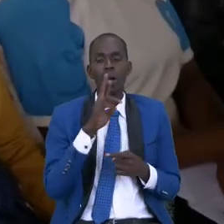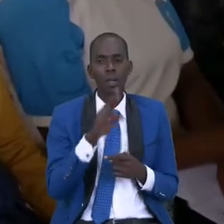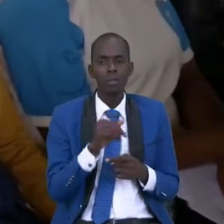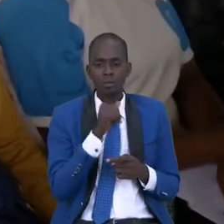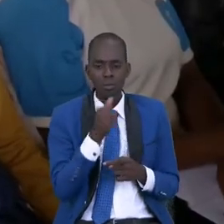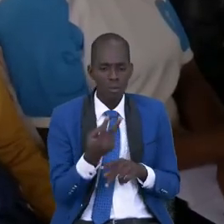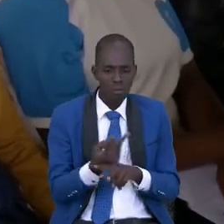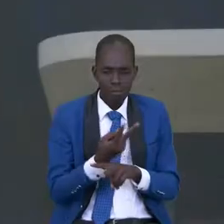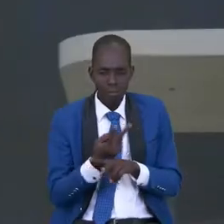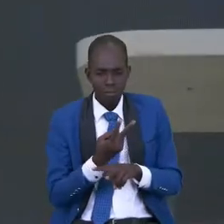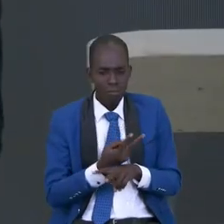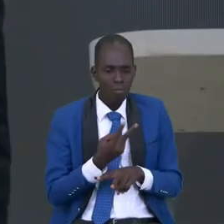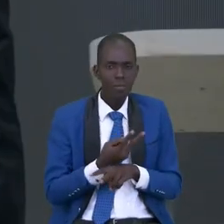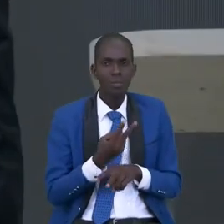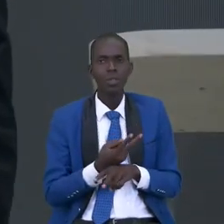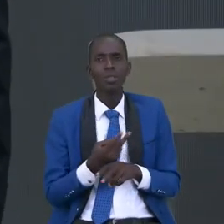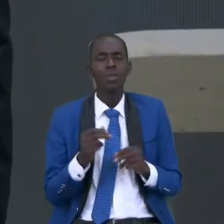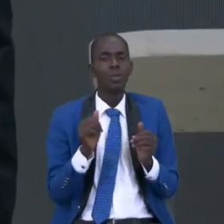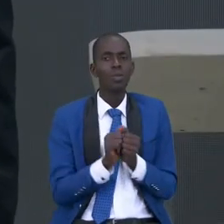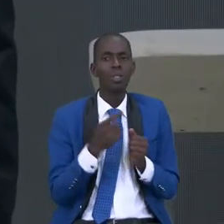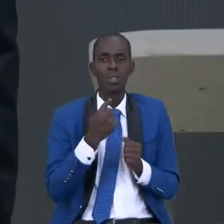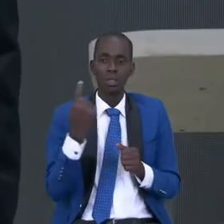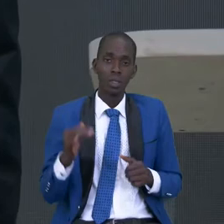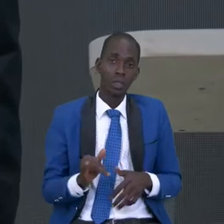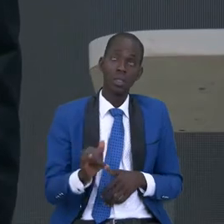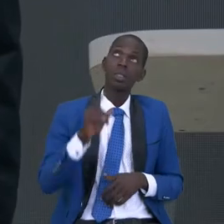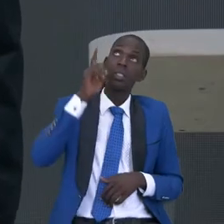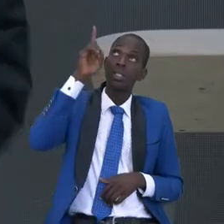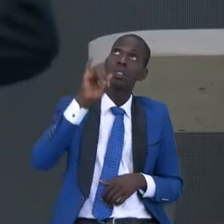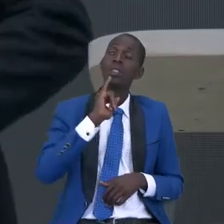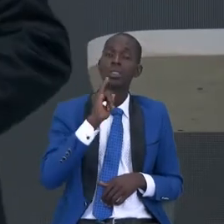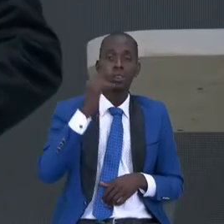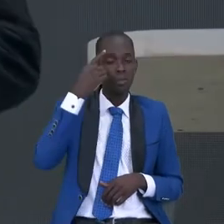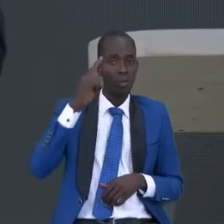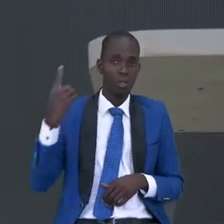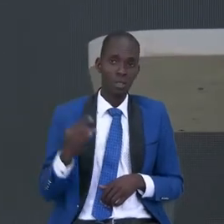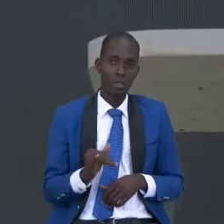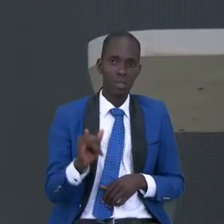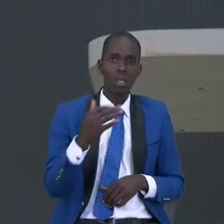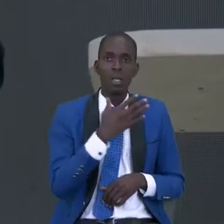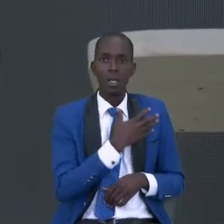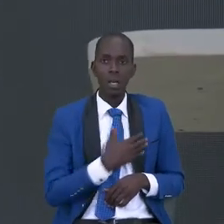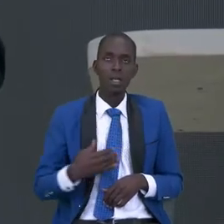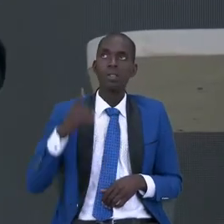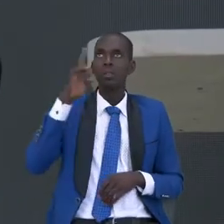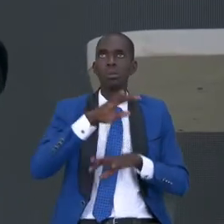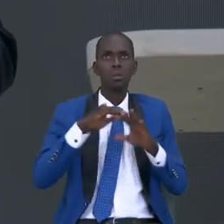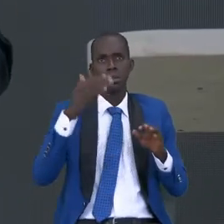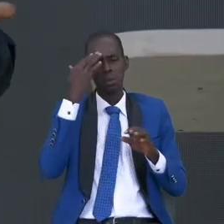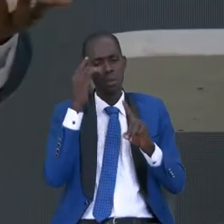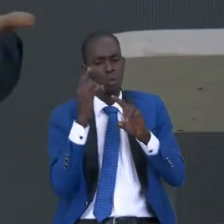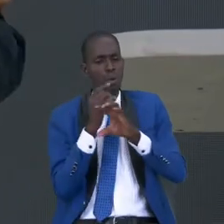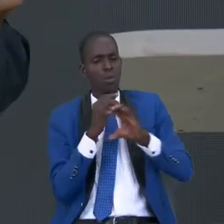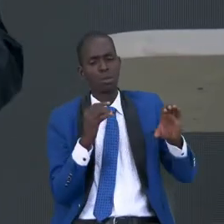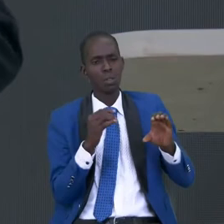you calculating with the eternal? He is from eternity, and he doesn't know 100, he doesn't know